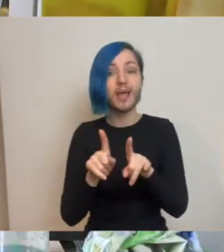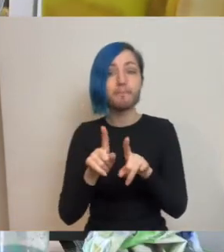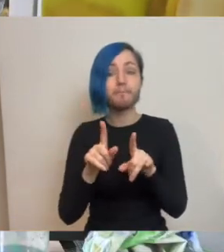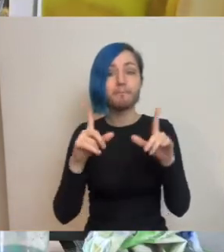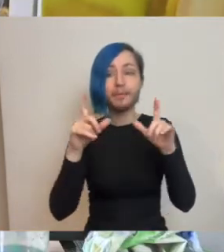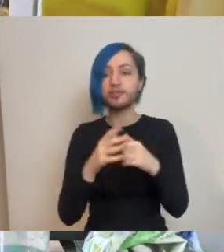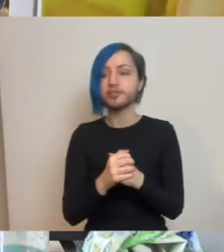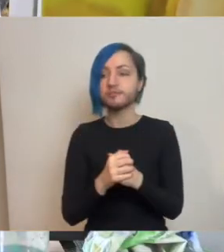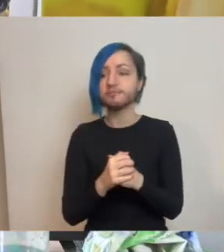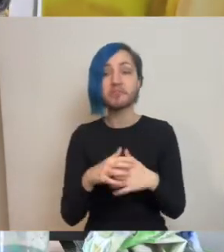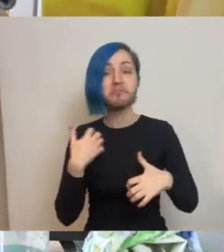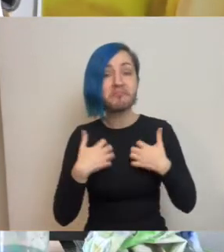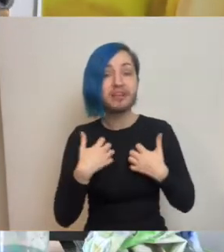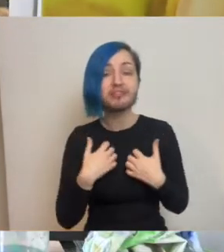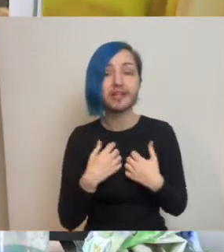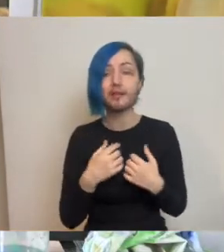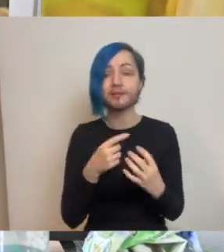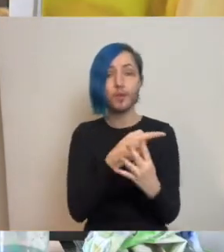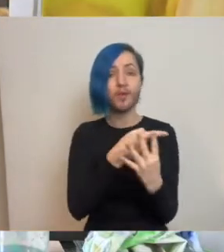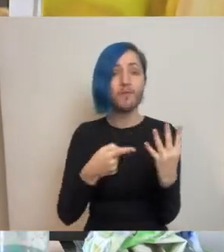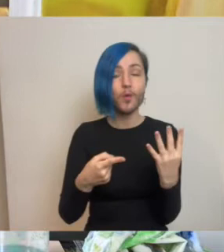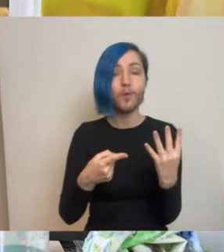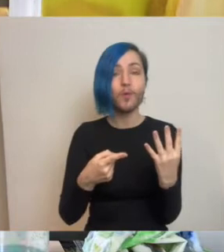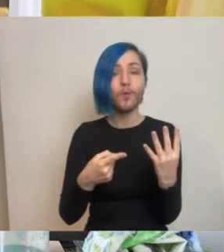Some quite interesting interpretations of the same image